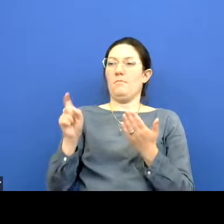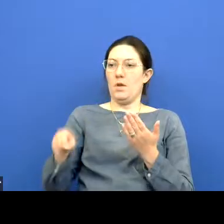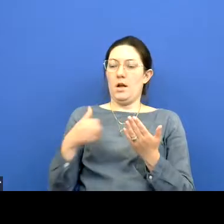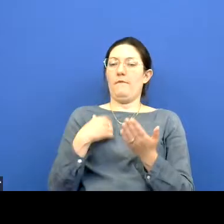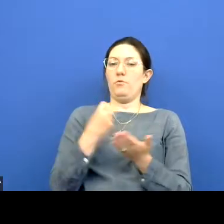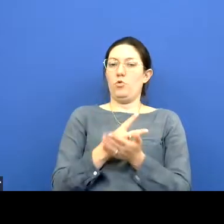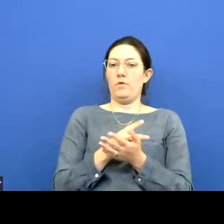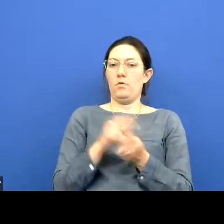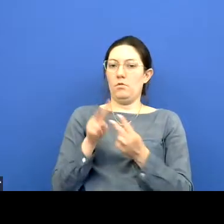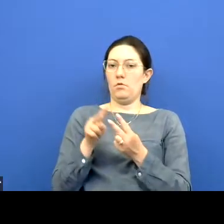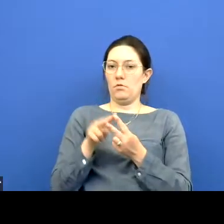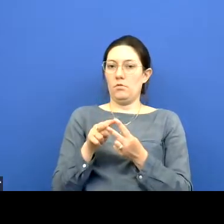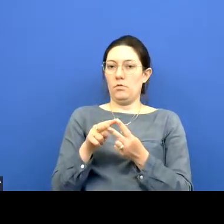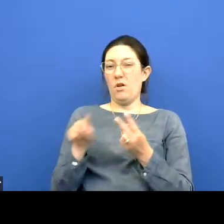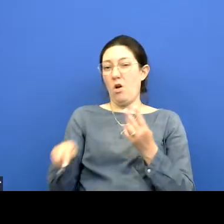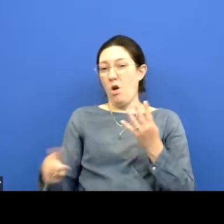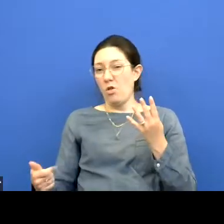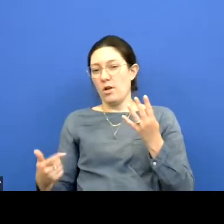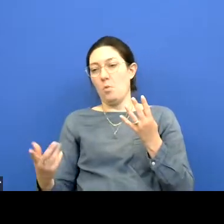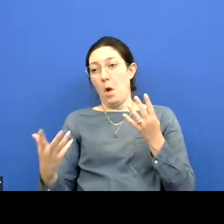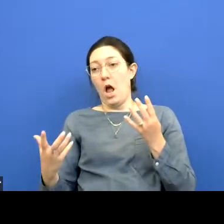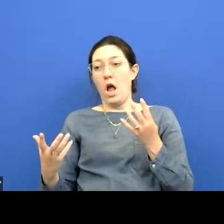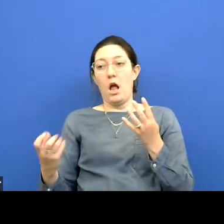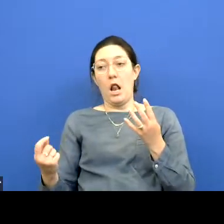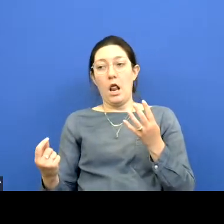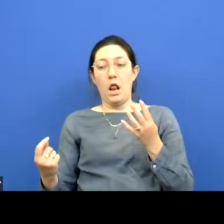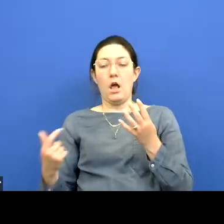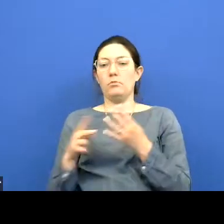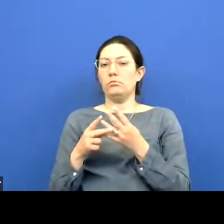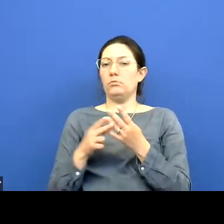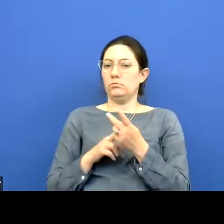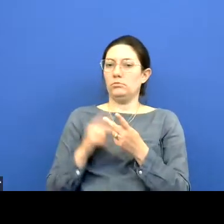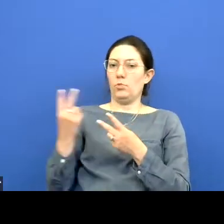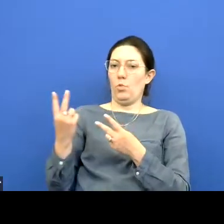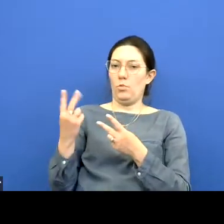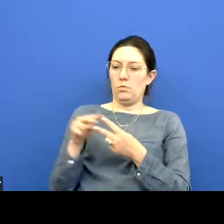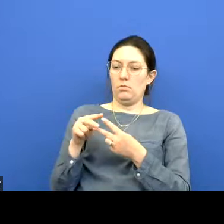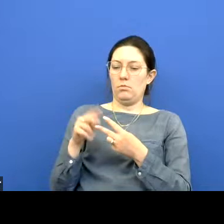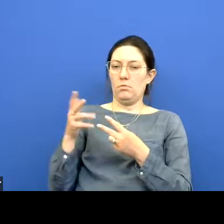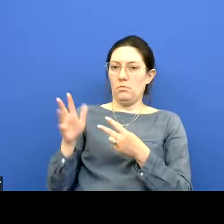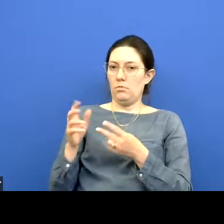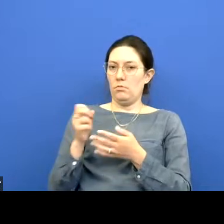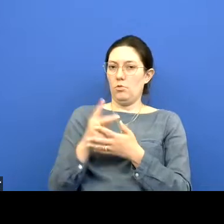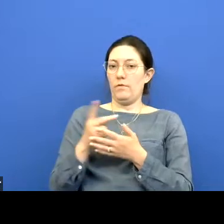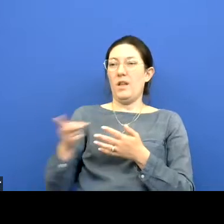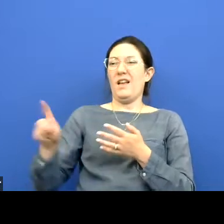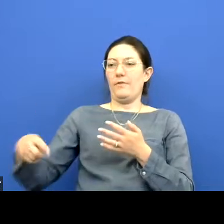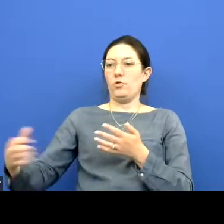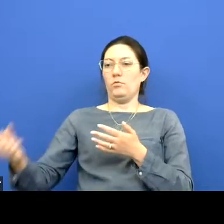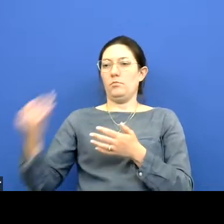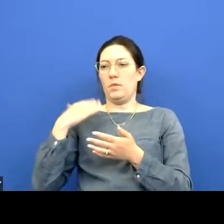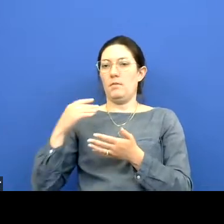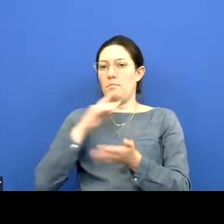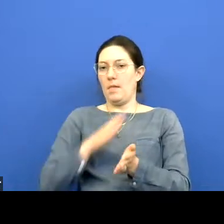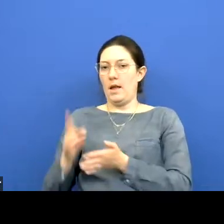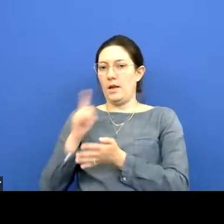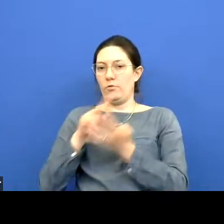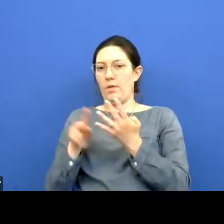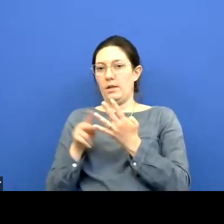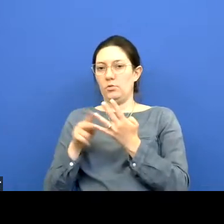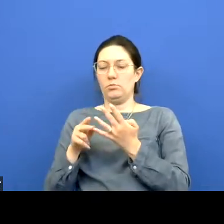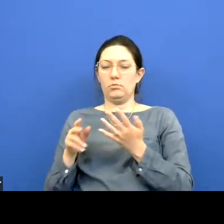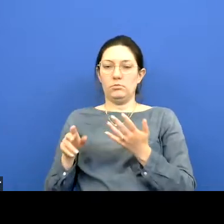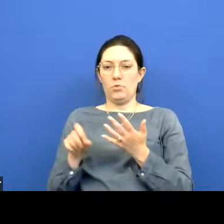approval, because there's other stuff that they want to do as well. They haven't submitted plans yet for those that have